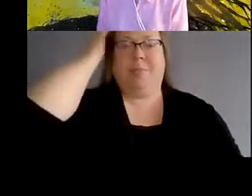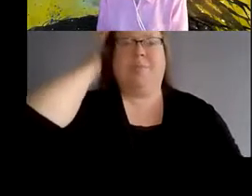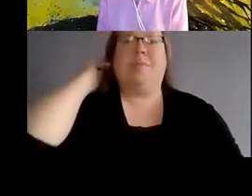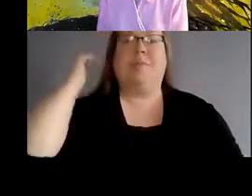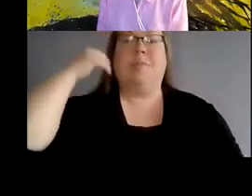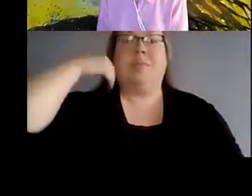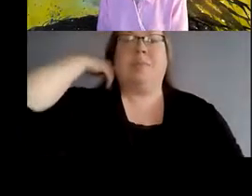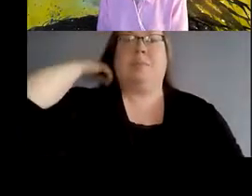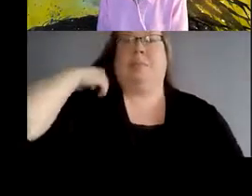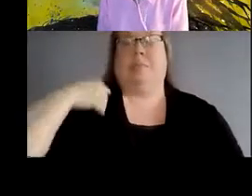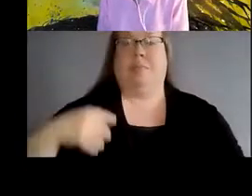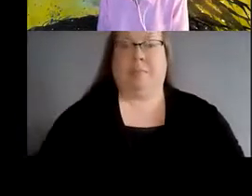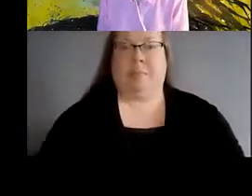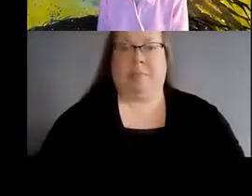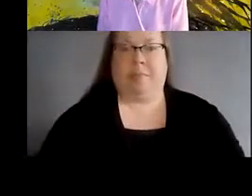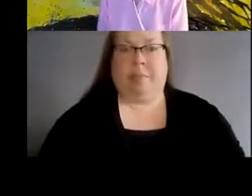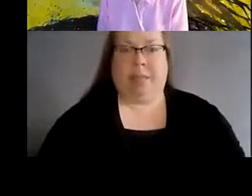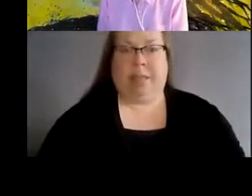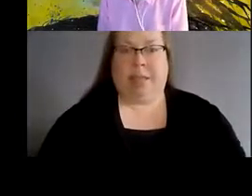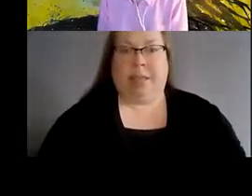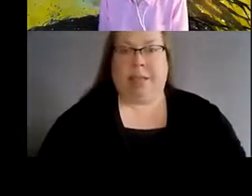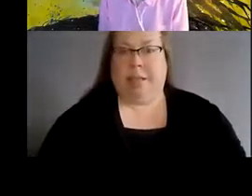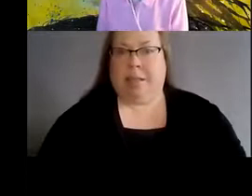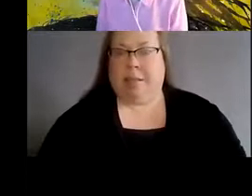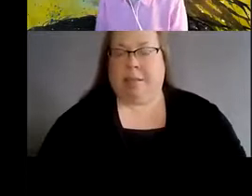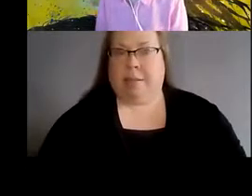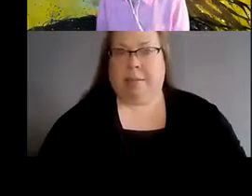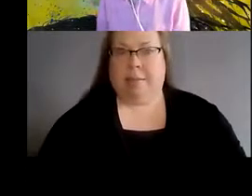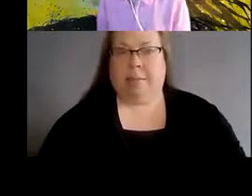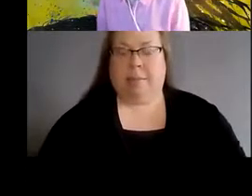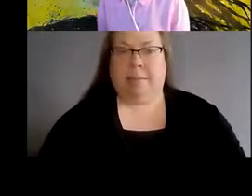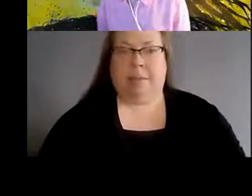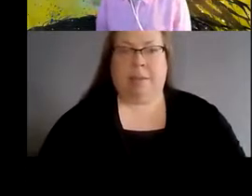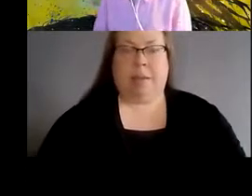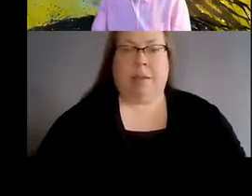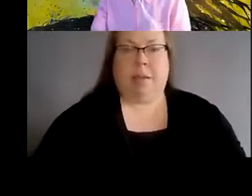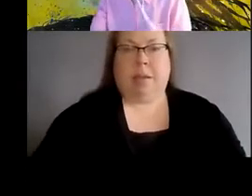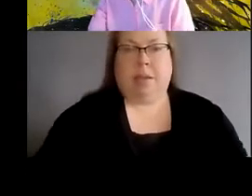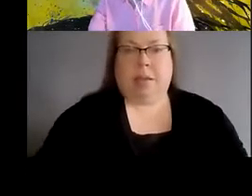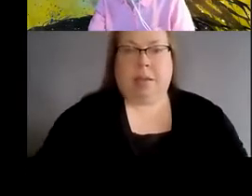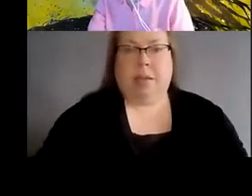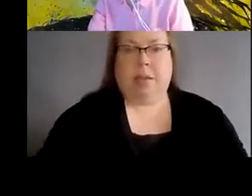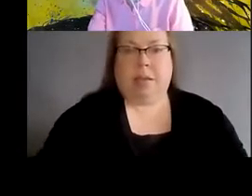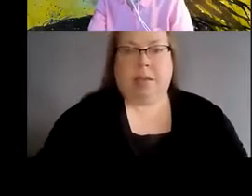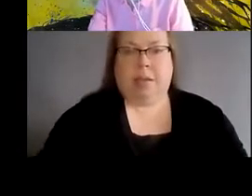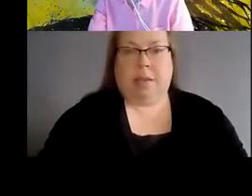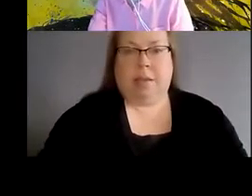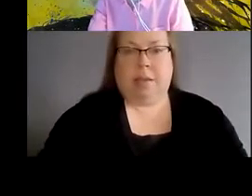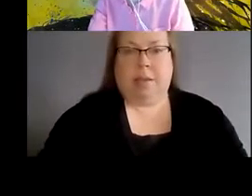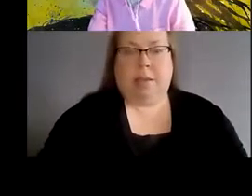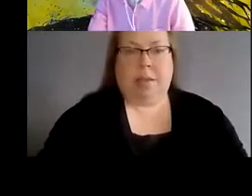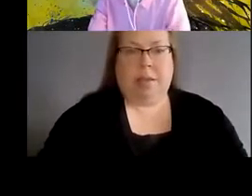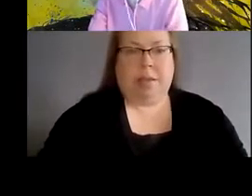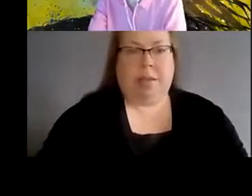Okay, so we were going to have everybody introduce themselves, but it looks like we're way